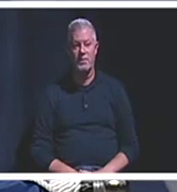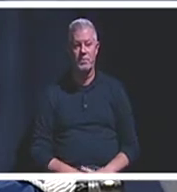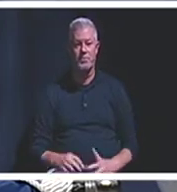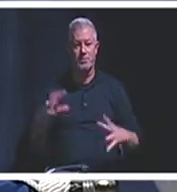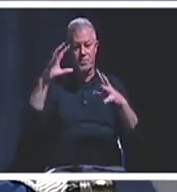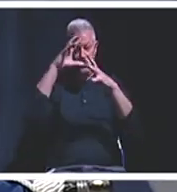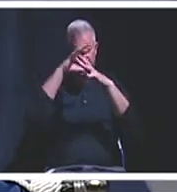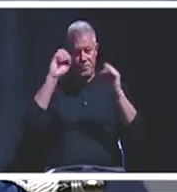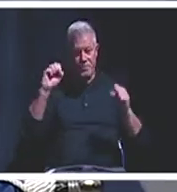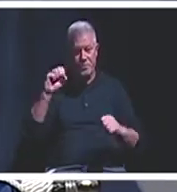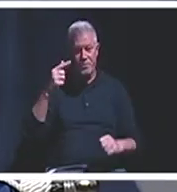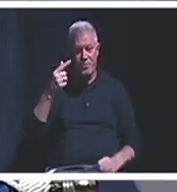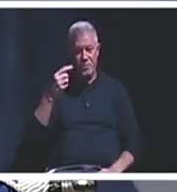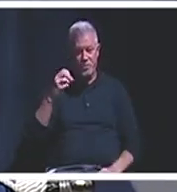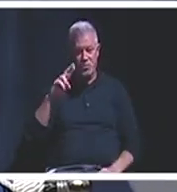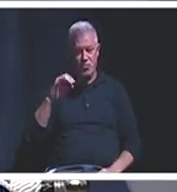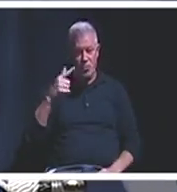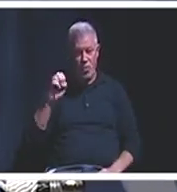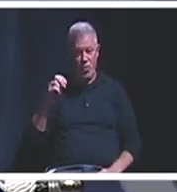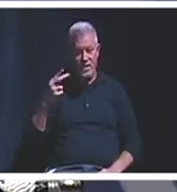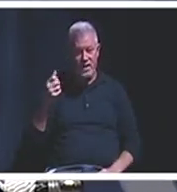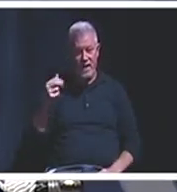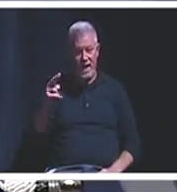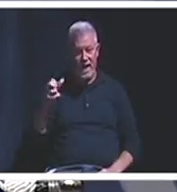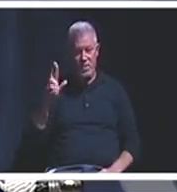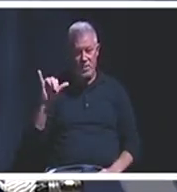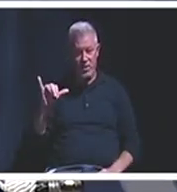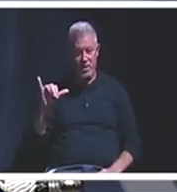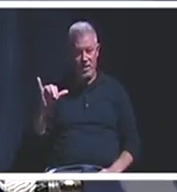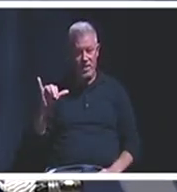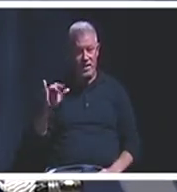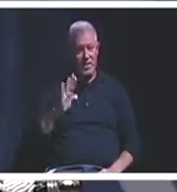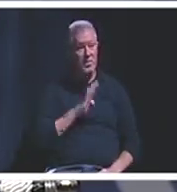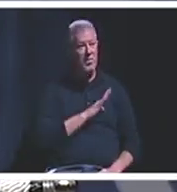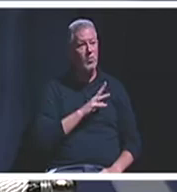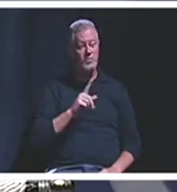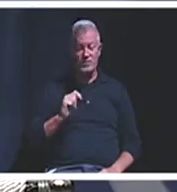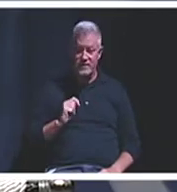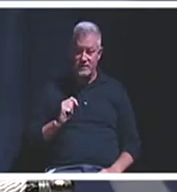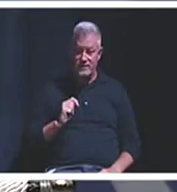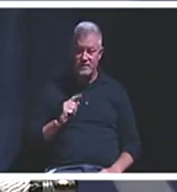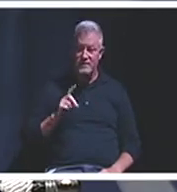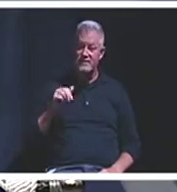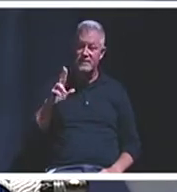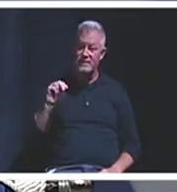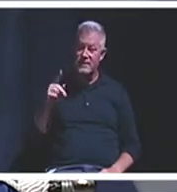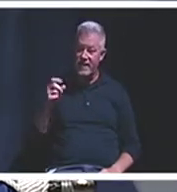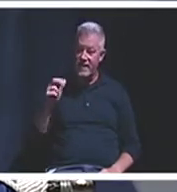President George Hanbury, Board of Trustees, Dean Guerin,